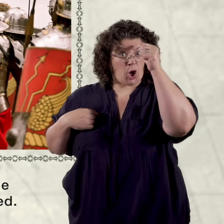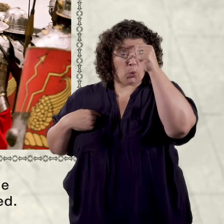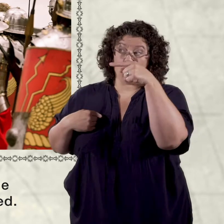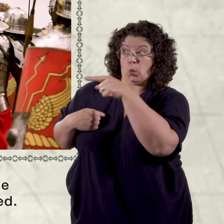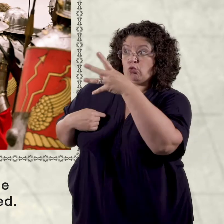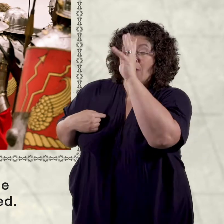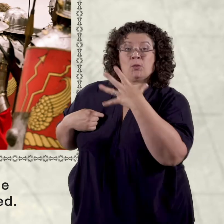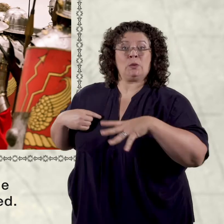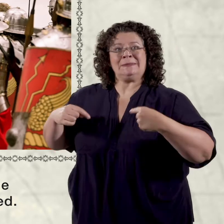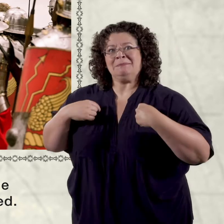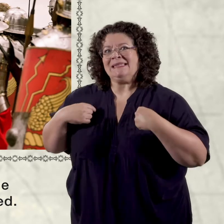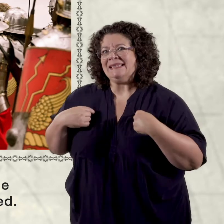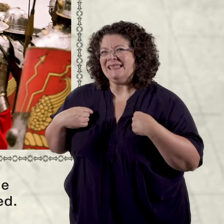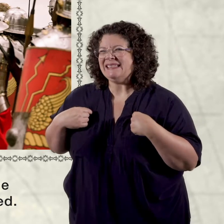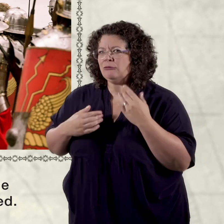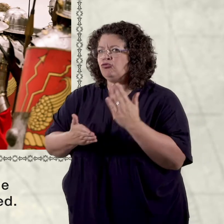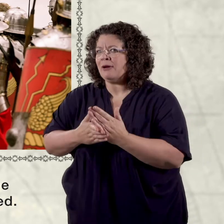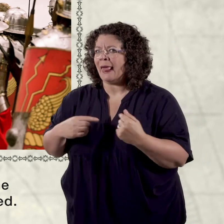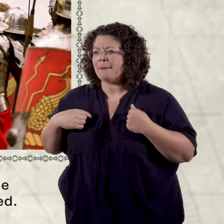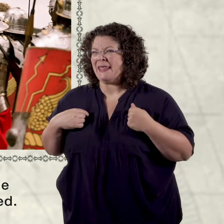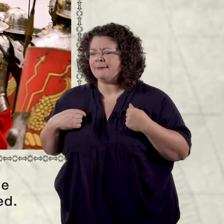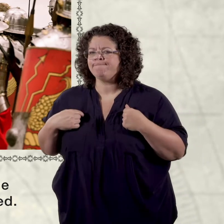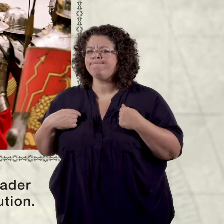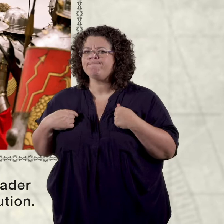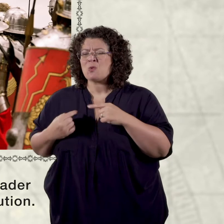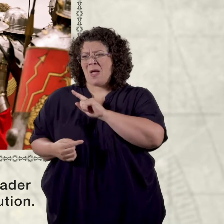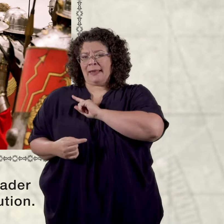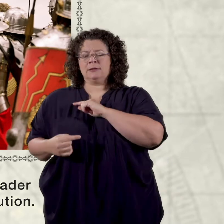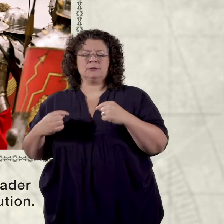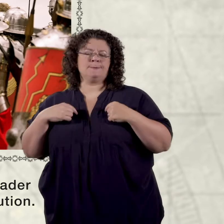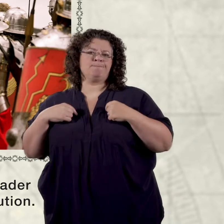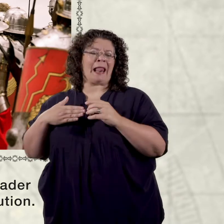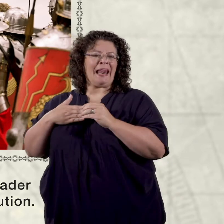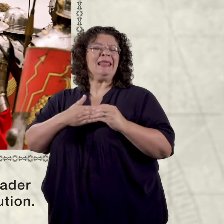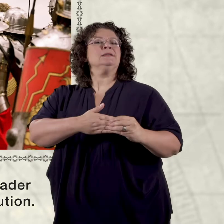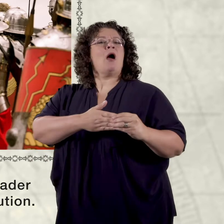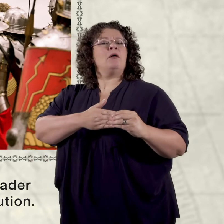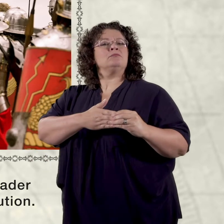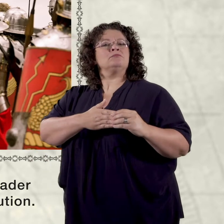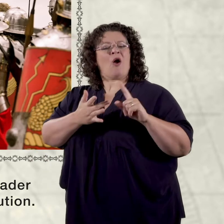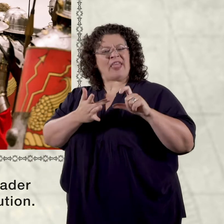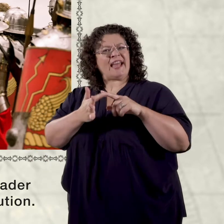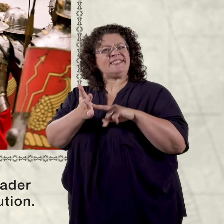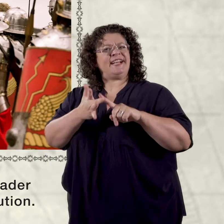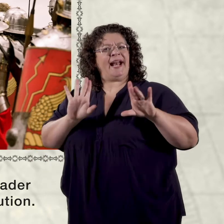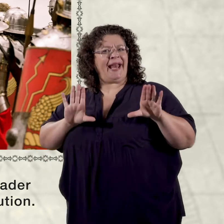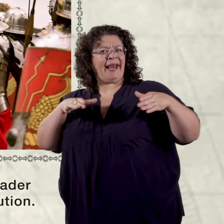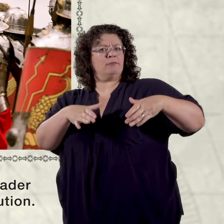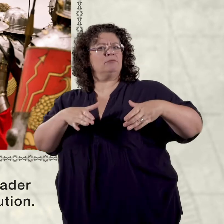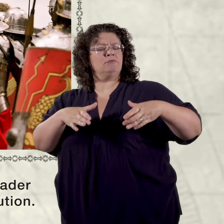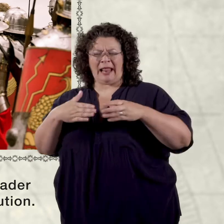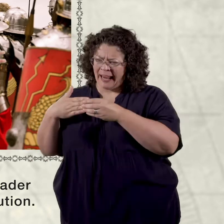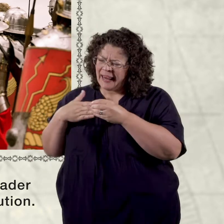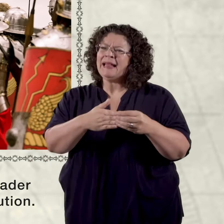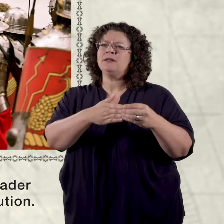was the one that the Romans really wanted. I was the leader of the Iceni. The leader of the Celts. The